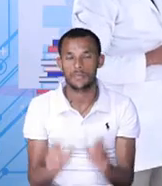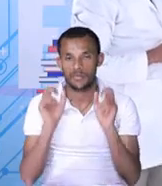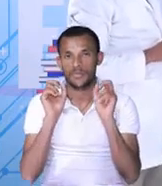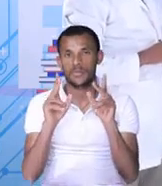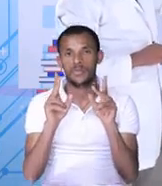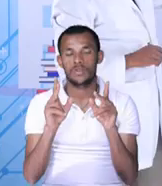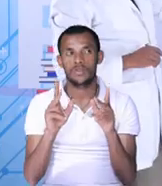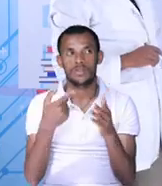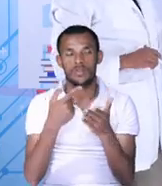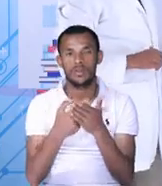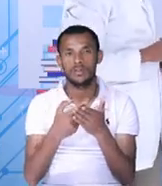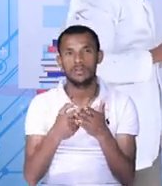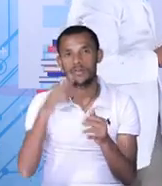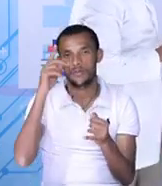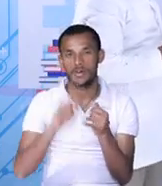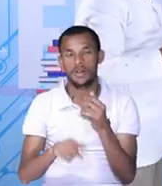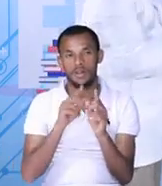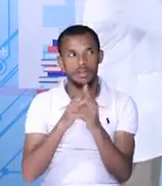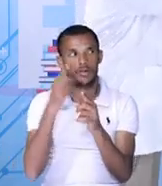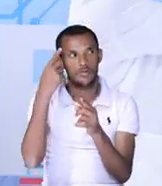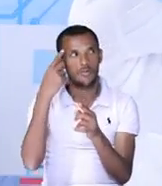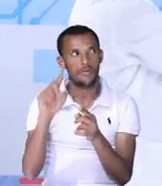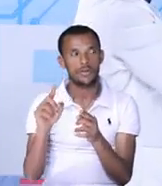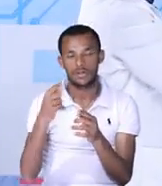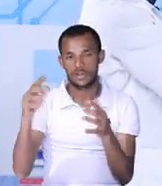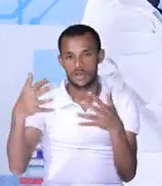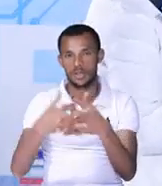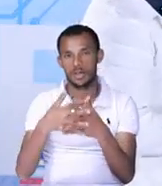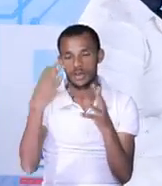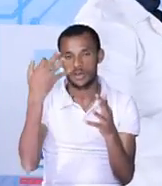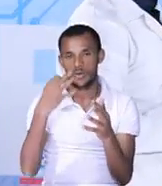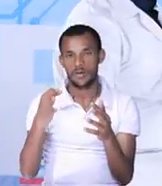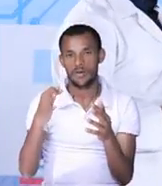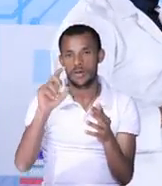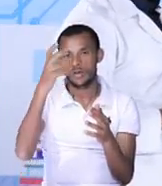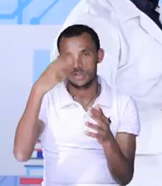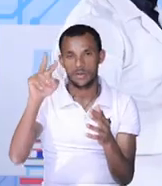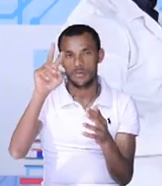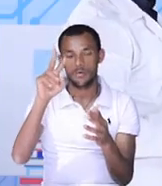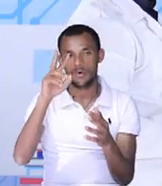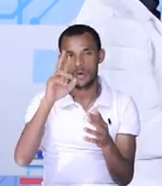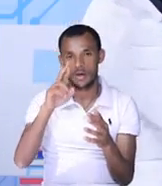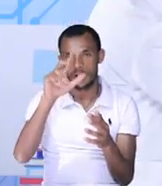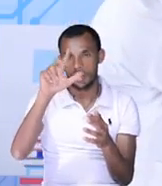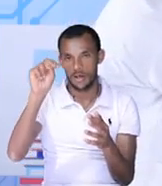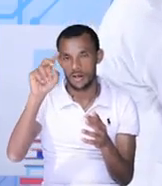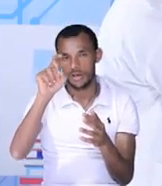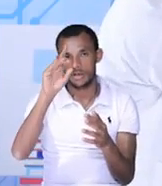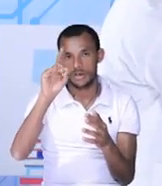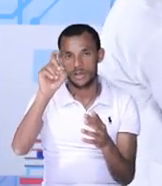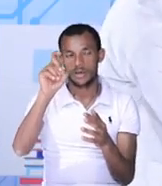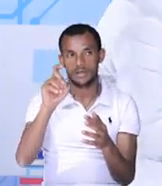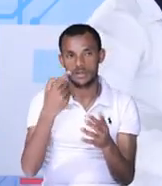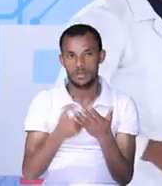Okay, this is the final answer for the integration of x to the power of r ln x dx. This is the